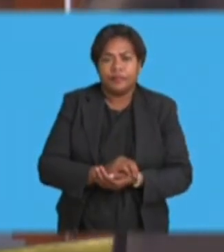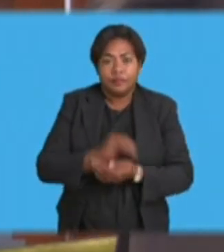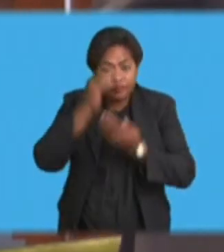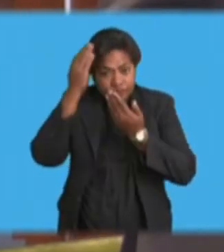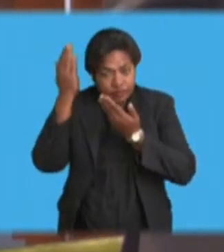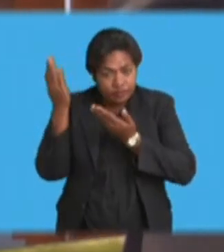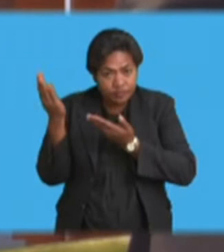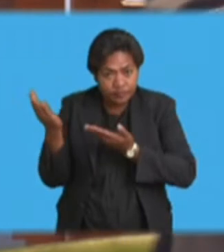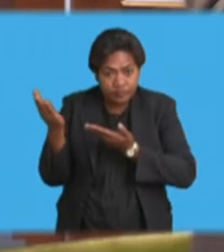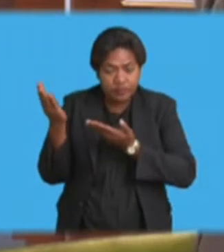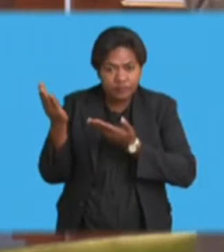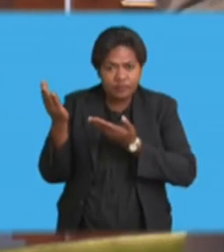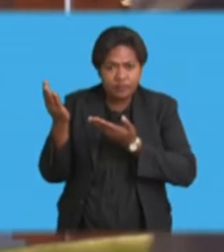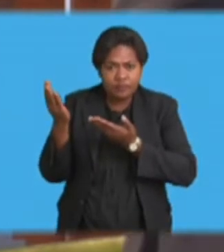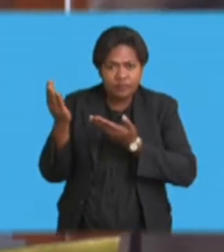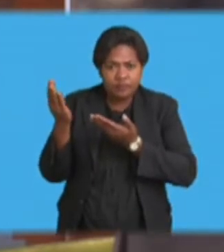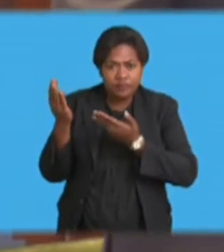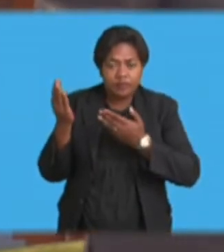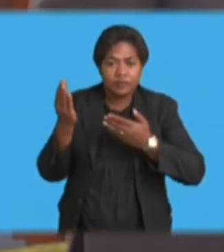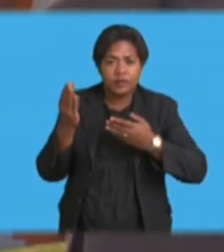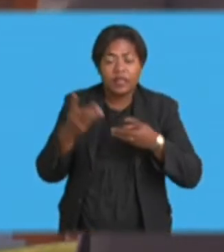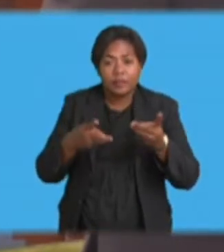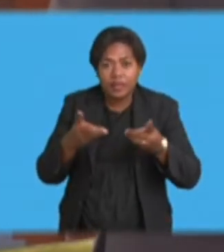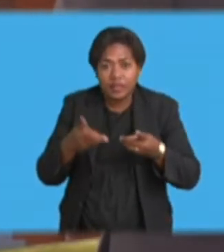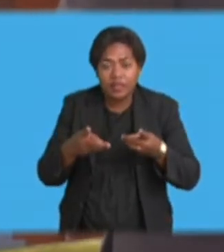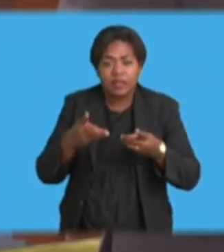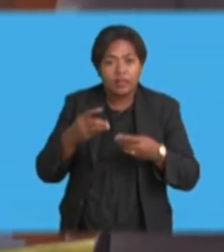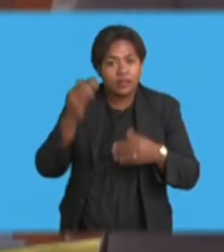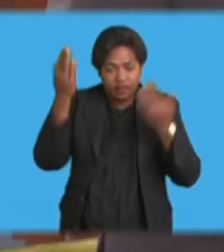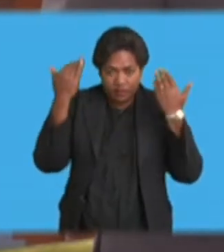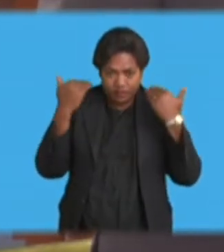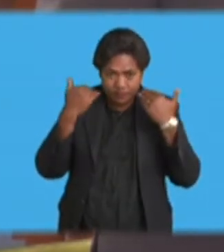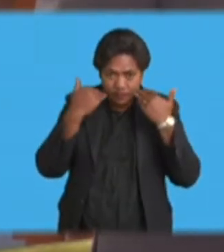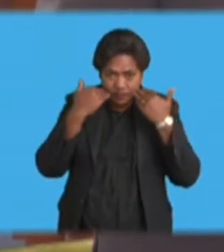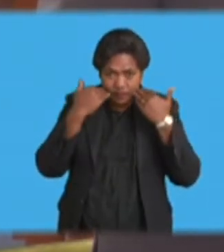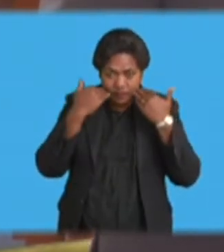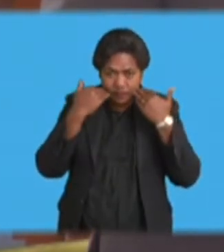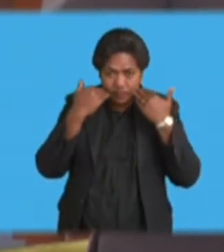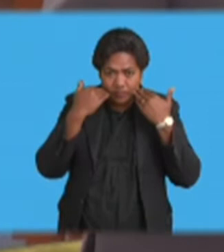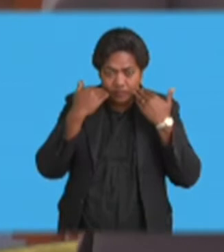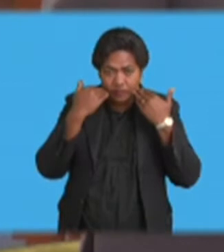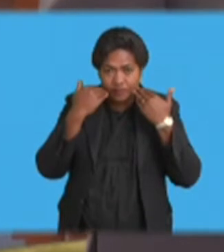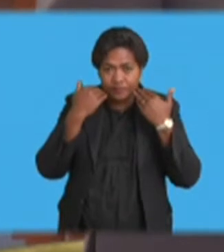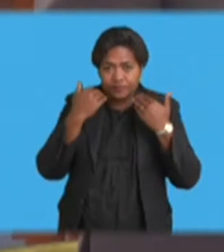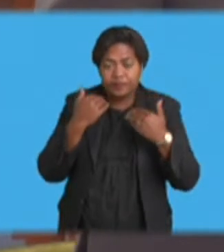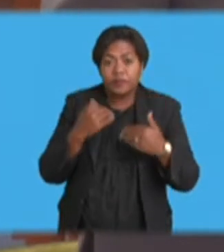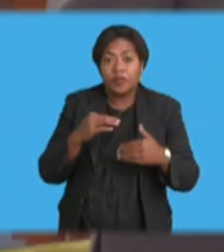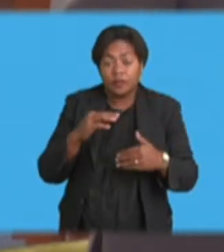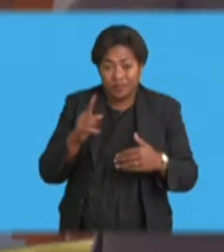Honourable Deputy Speaker, in regards to